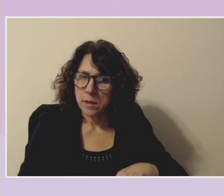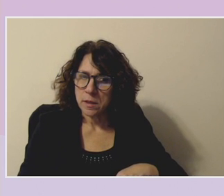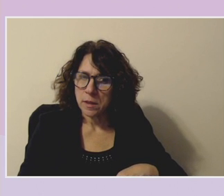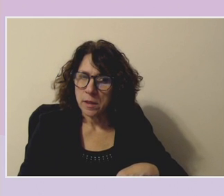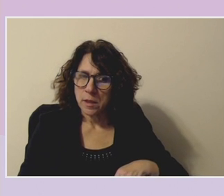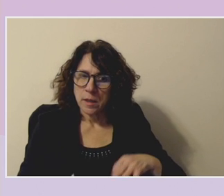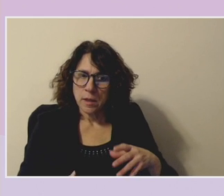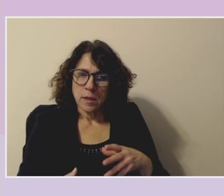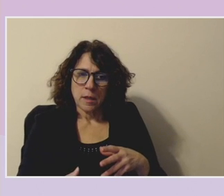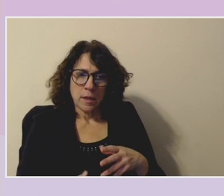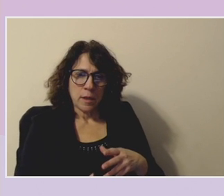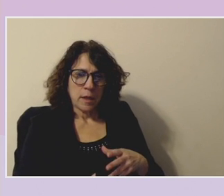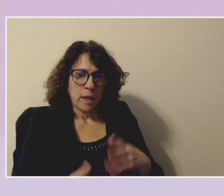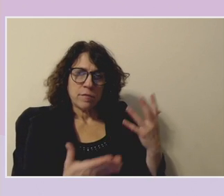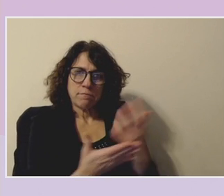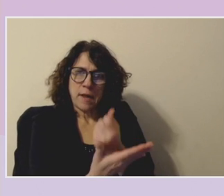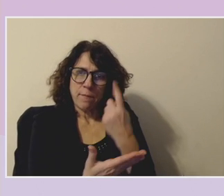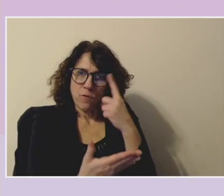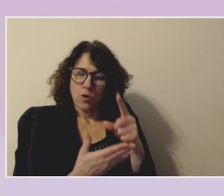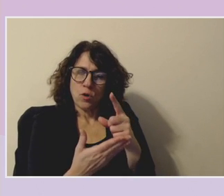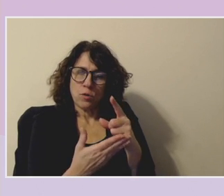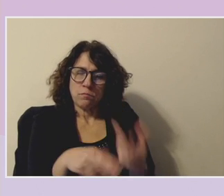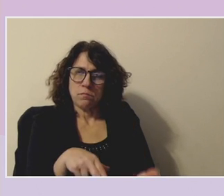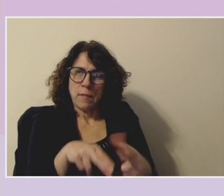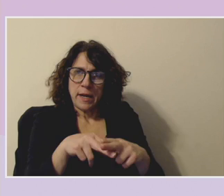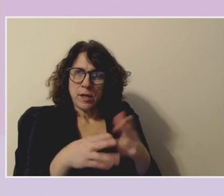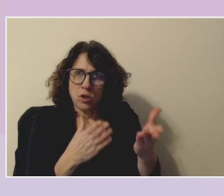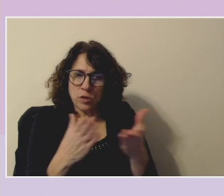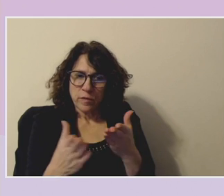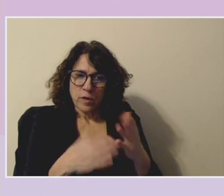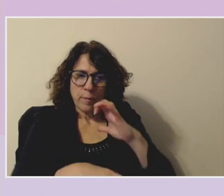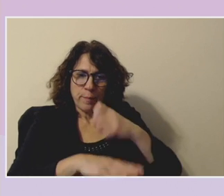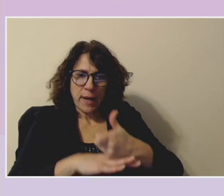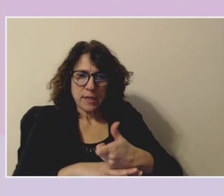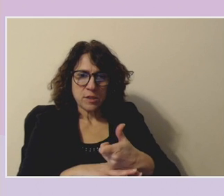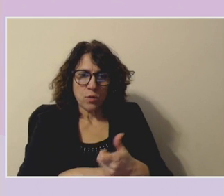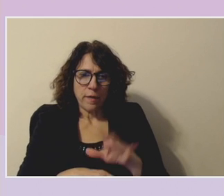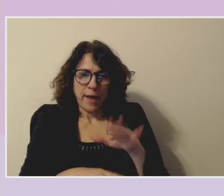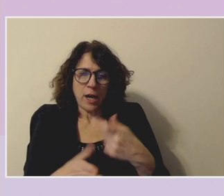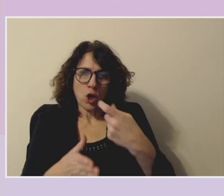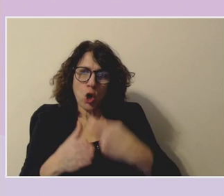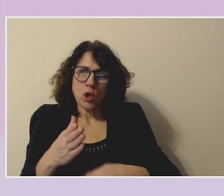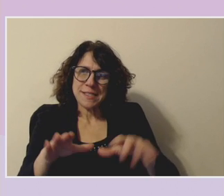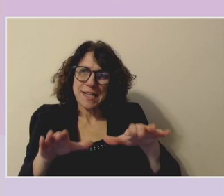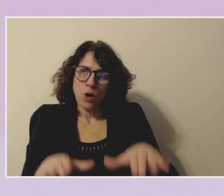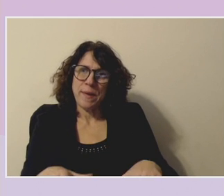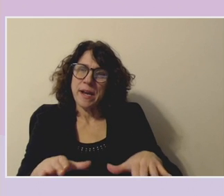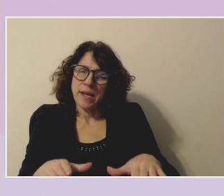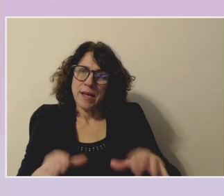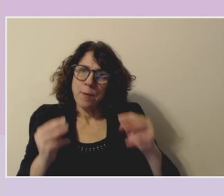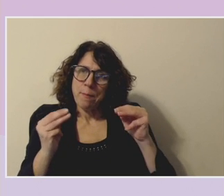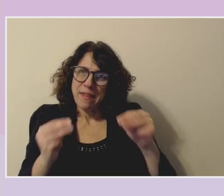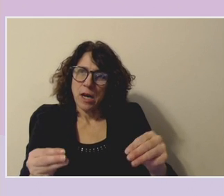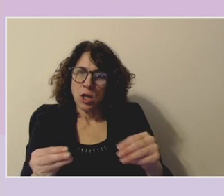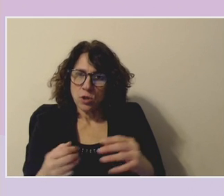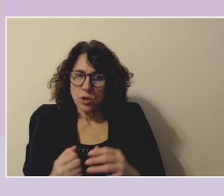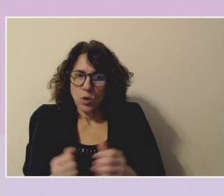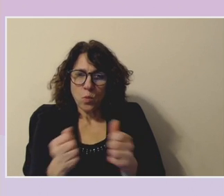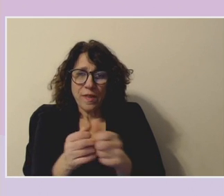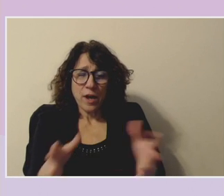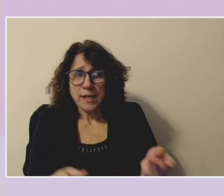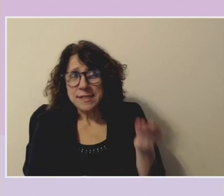expanded services based on how the cost settlement methodology works without even submitting claims.